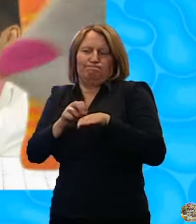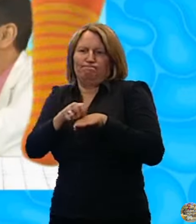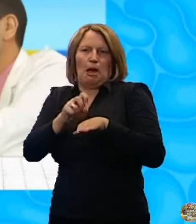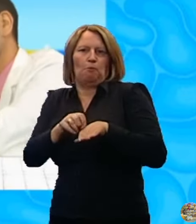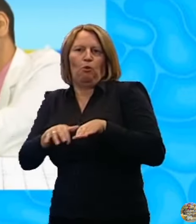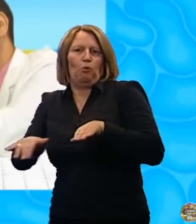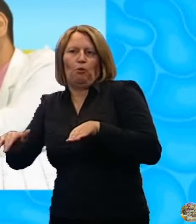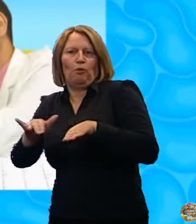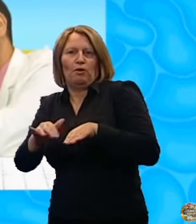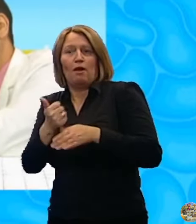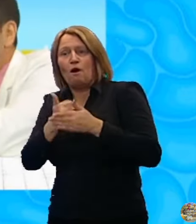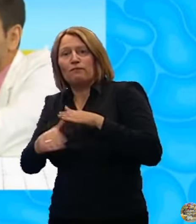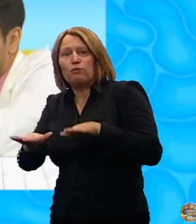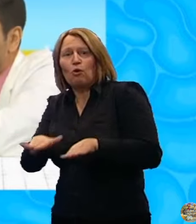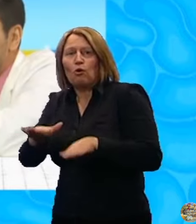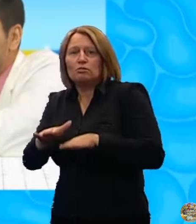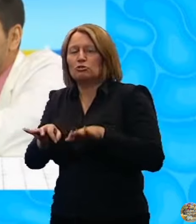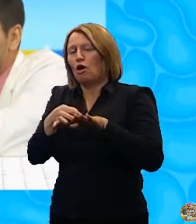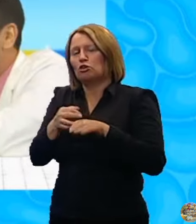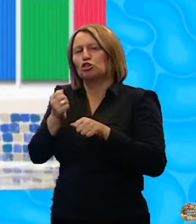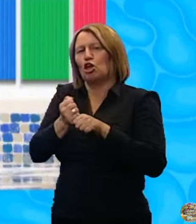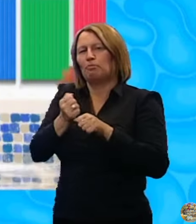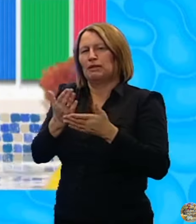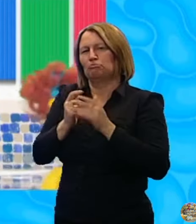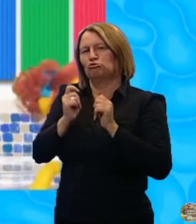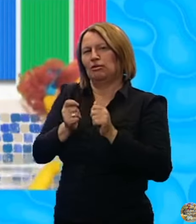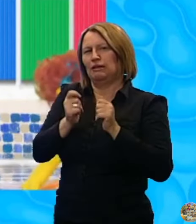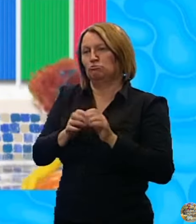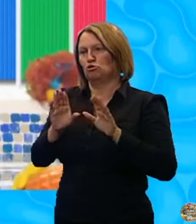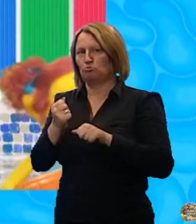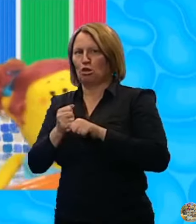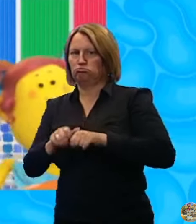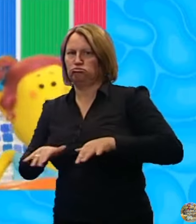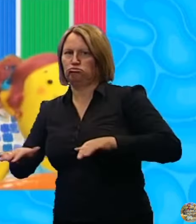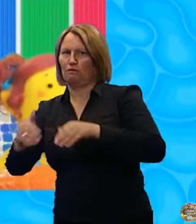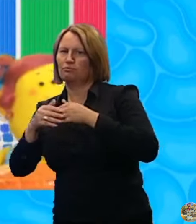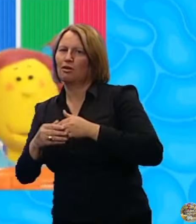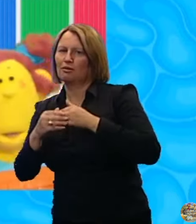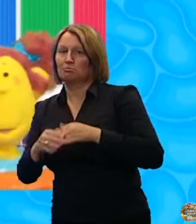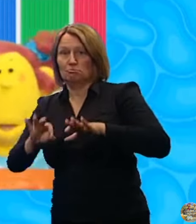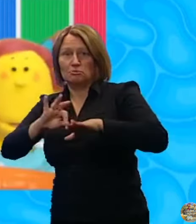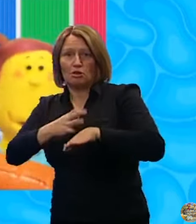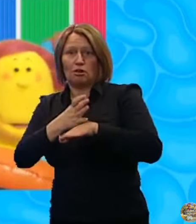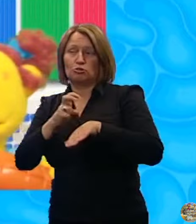on feet Every foot without a sock gives the germ a little treat To stop that germ from getting to your friends